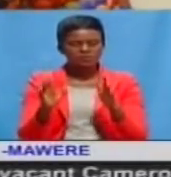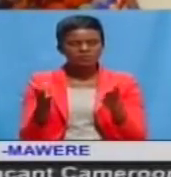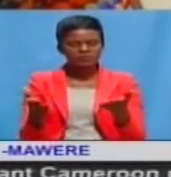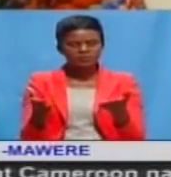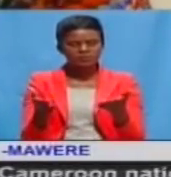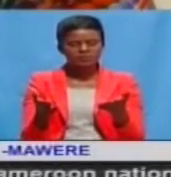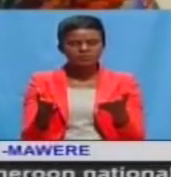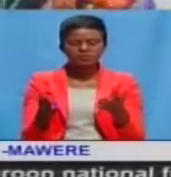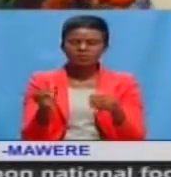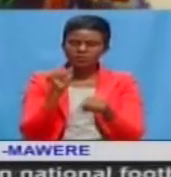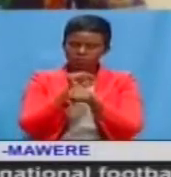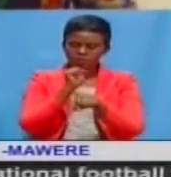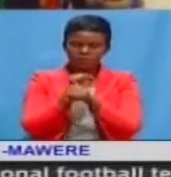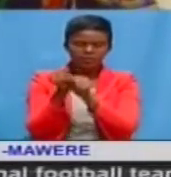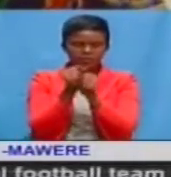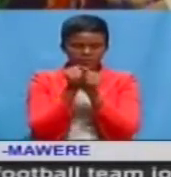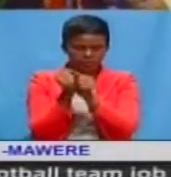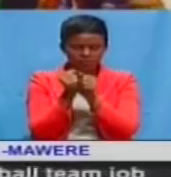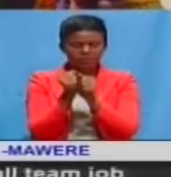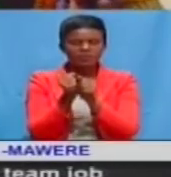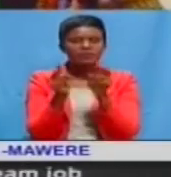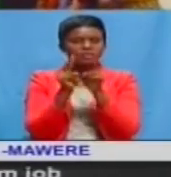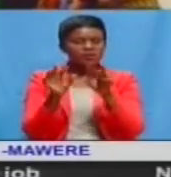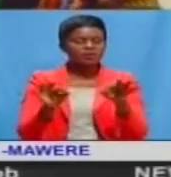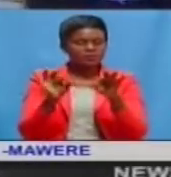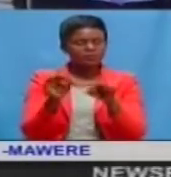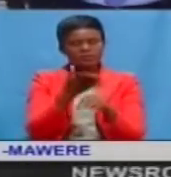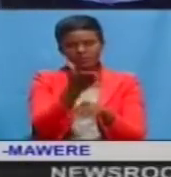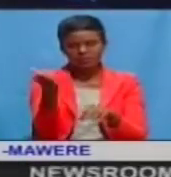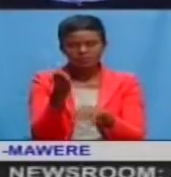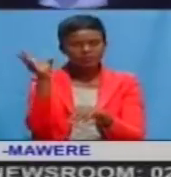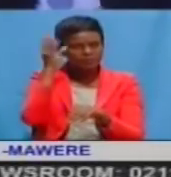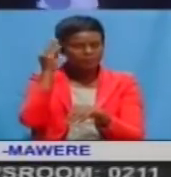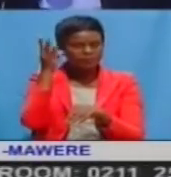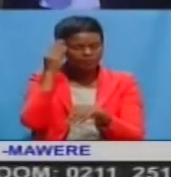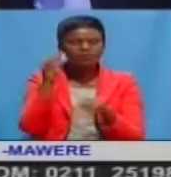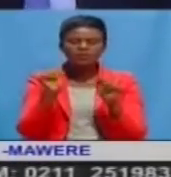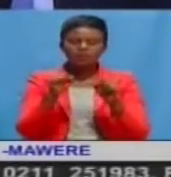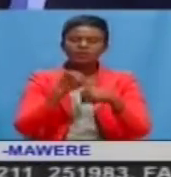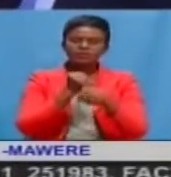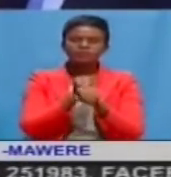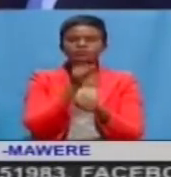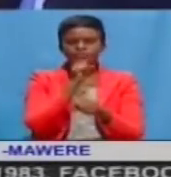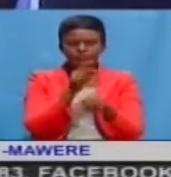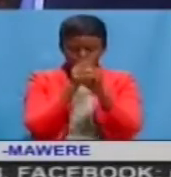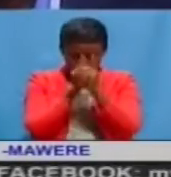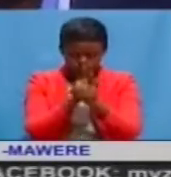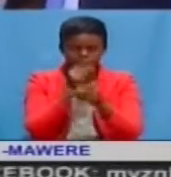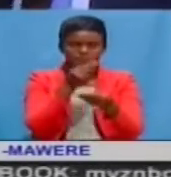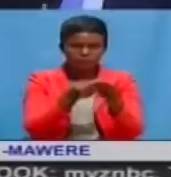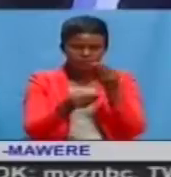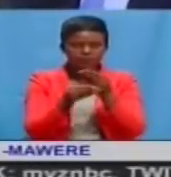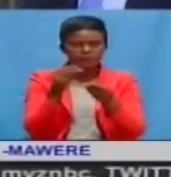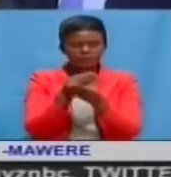With this collaboration, it is anticipated that experts will make informed decisions that will contribute to